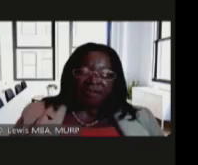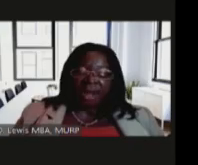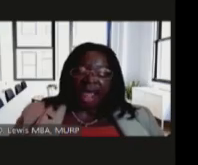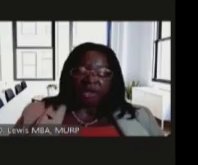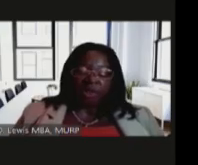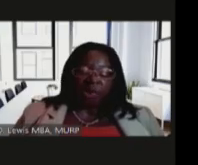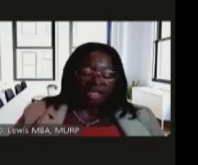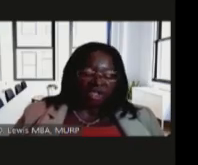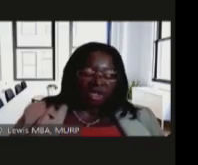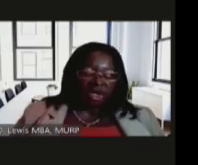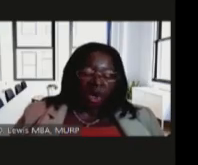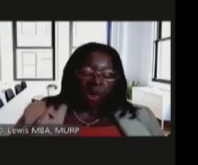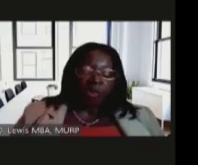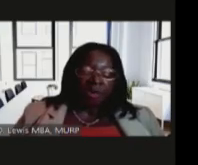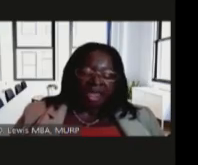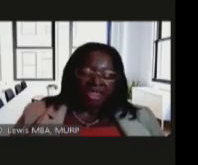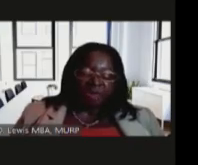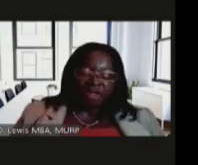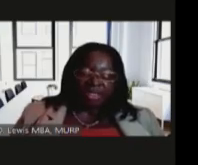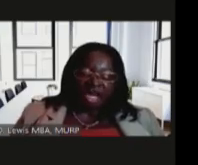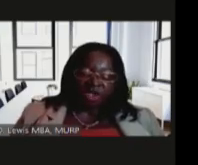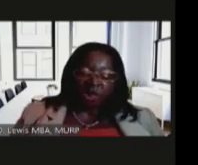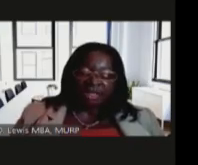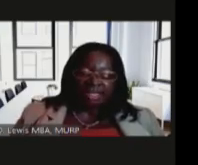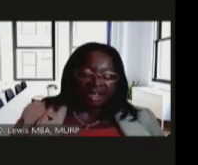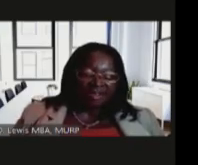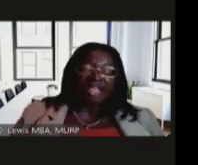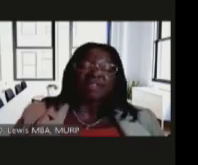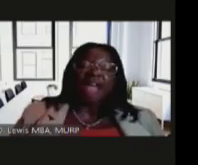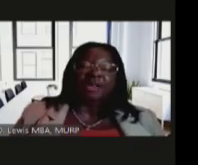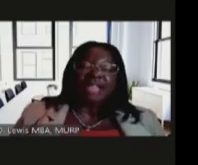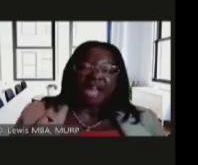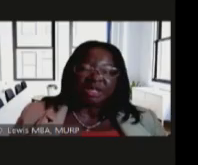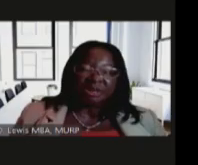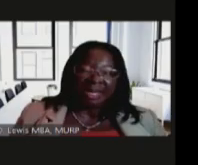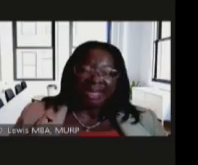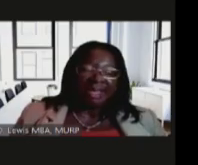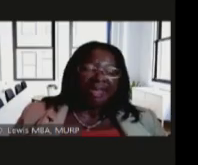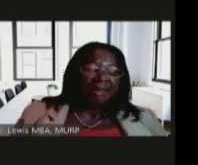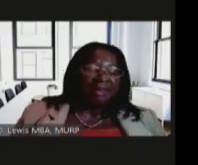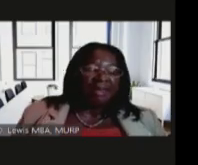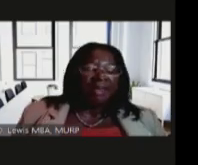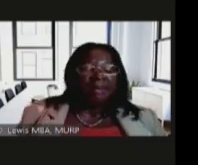of Florida Housing Coalition, who will make their presentation on the City of Gainesville Housing Action Plan.